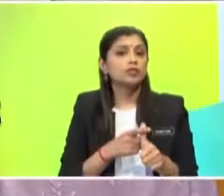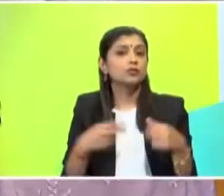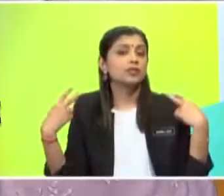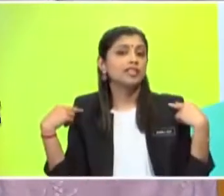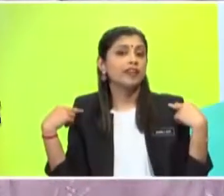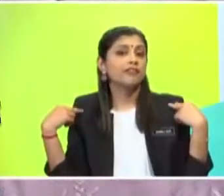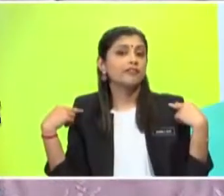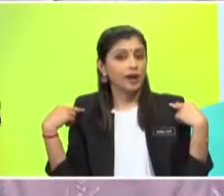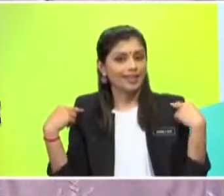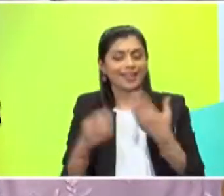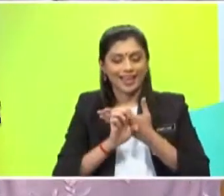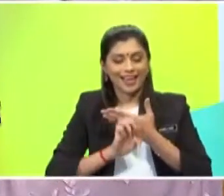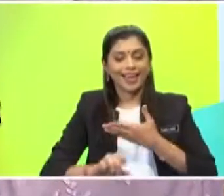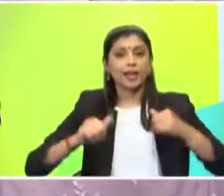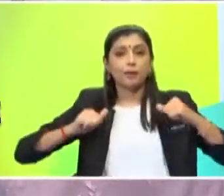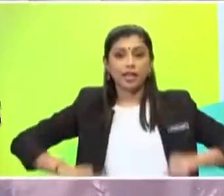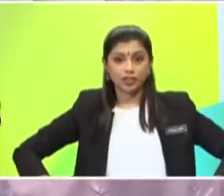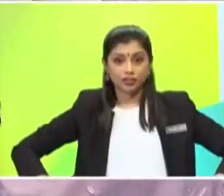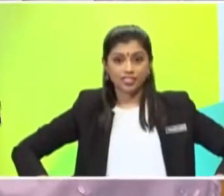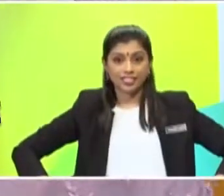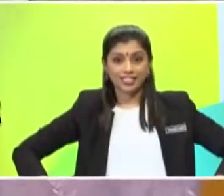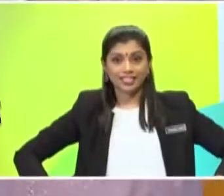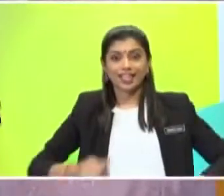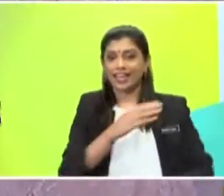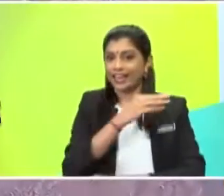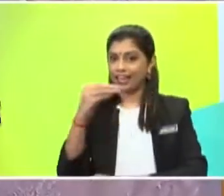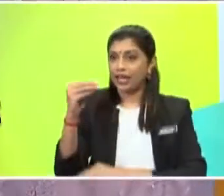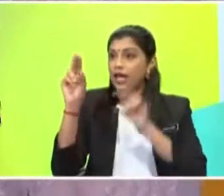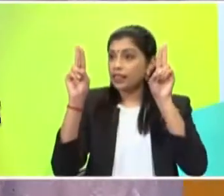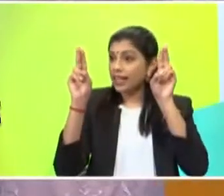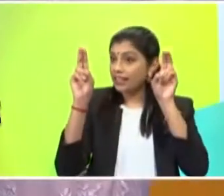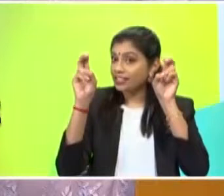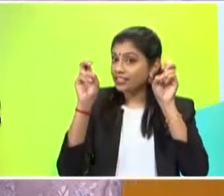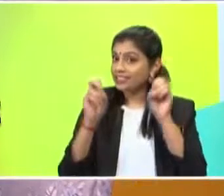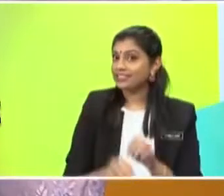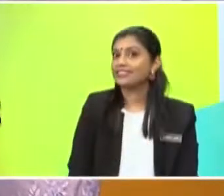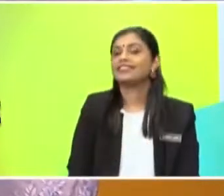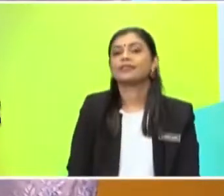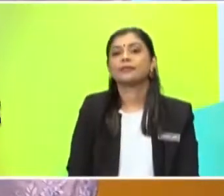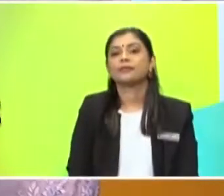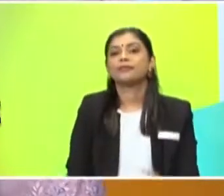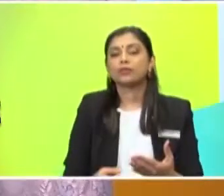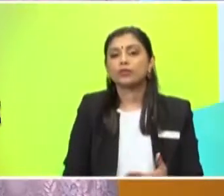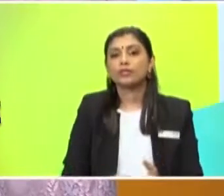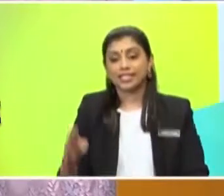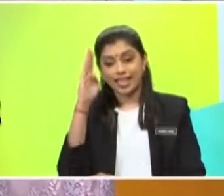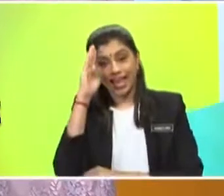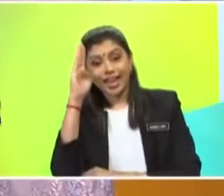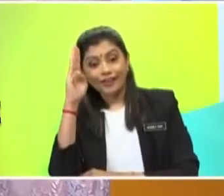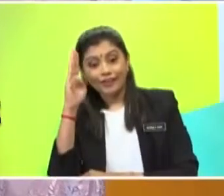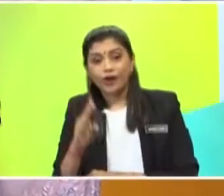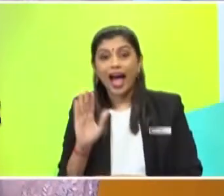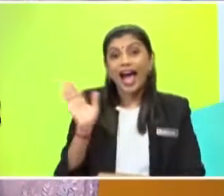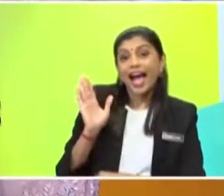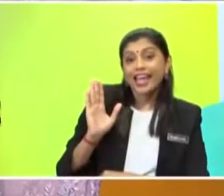email address and, of course, the subject line, which is the title. Next will be the greeting and the opening line,